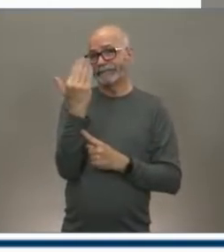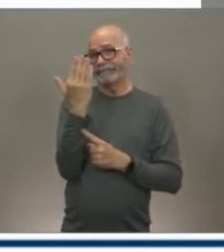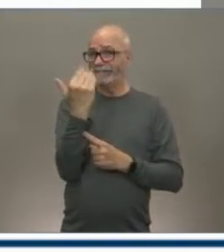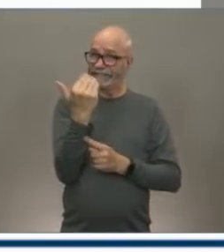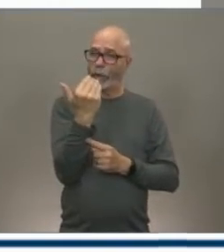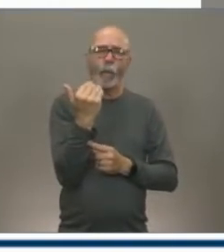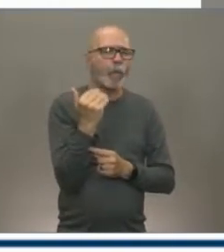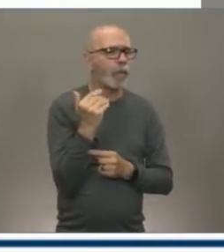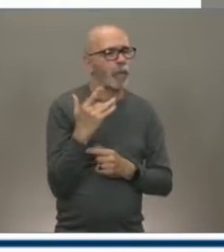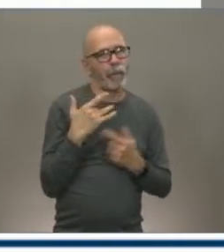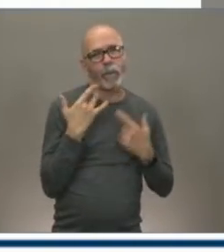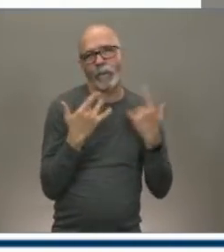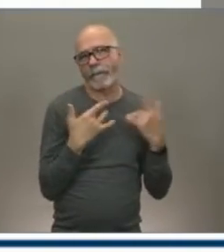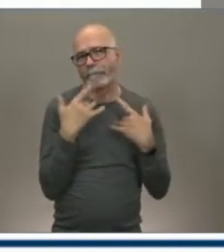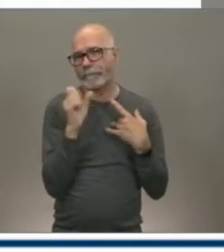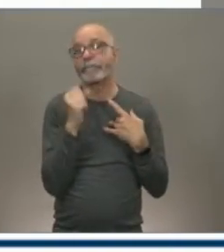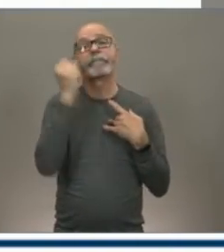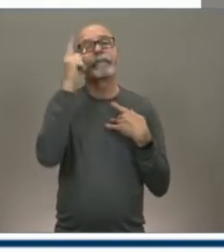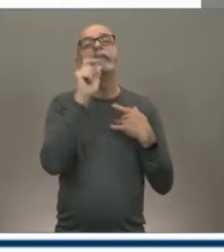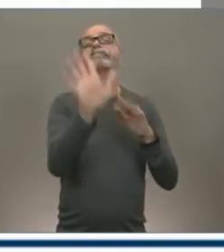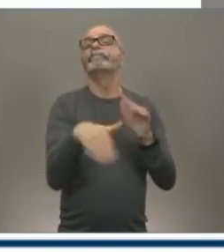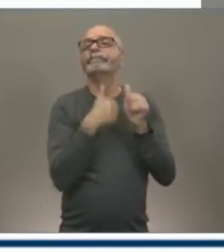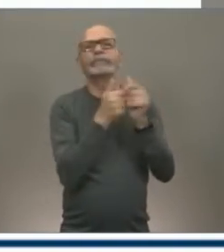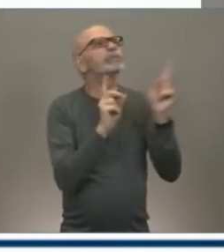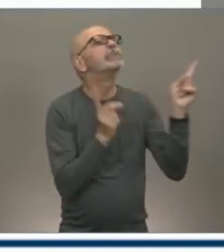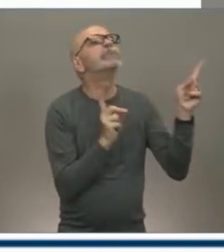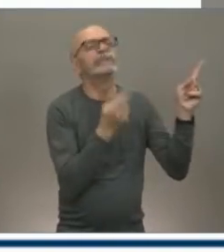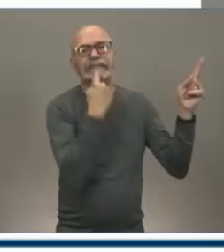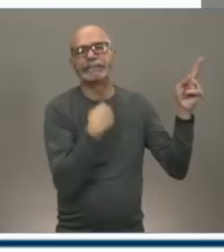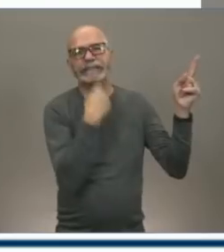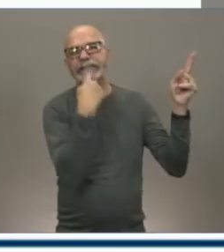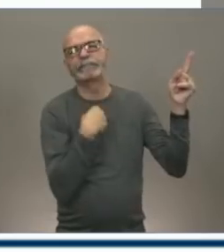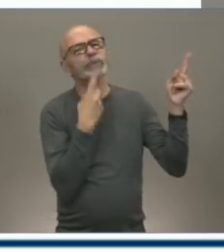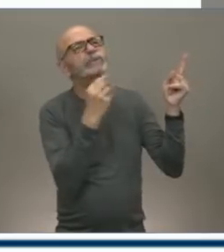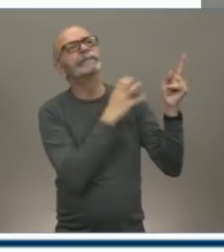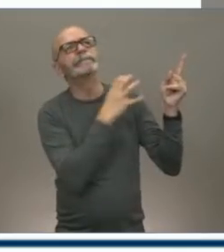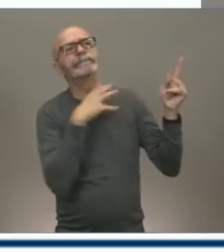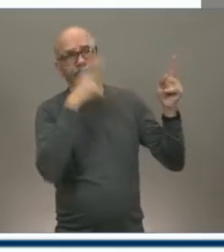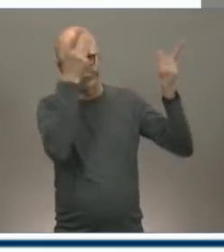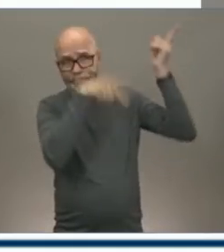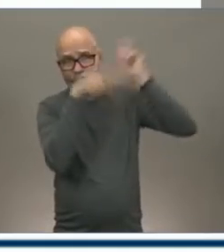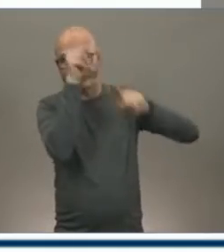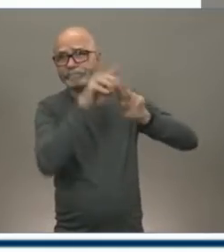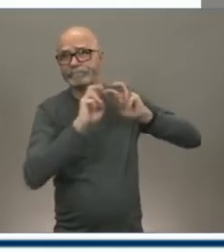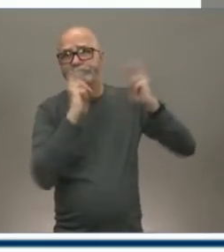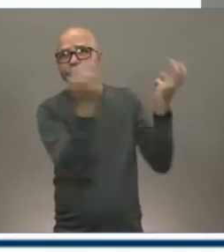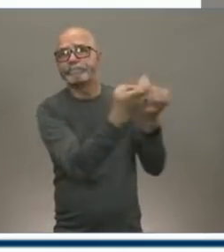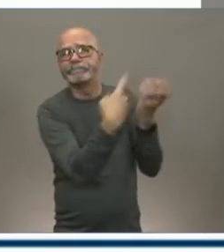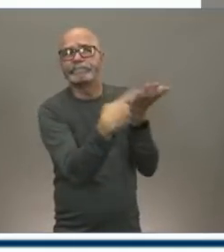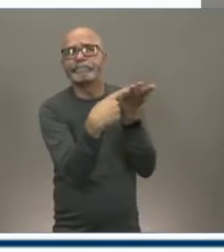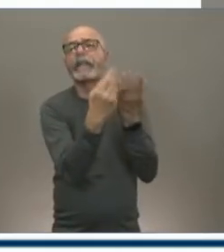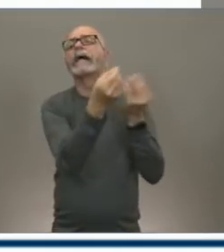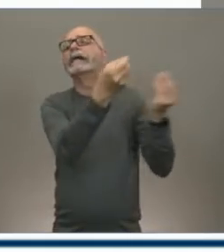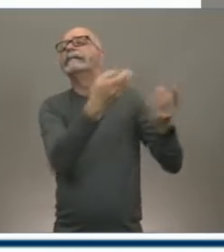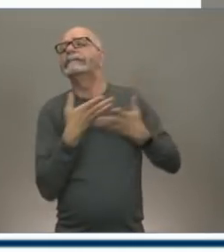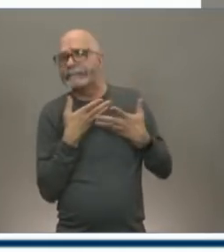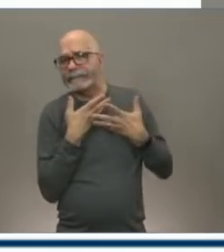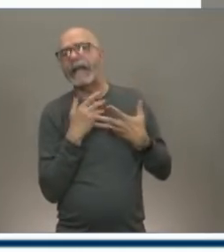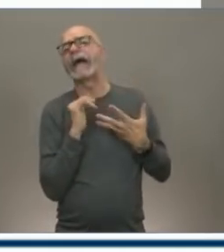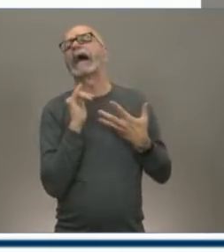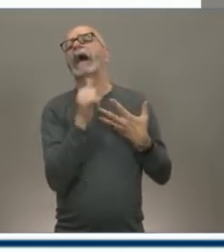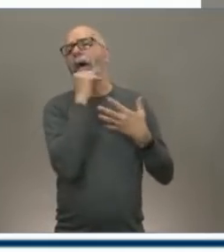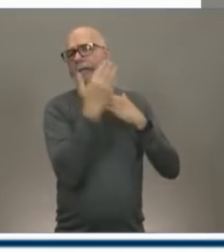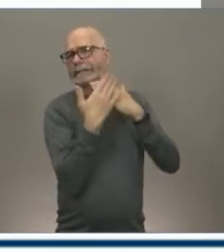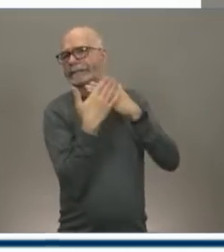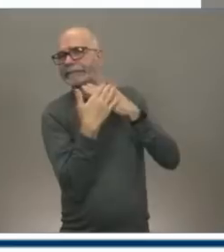guidance from the National Advisory Committee on Immunization, who have produced guidance for all provinces and territories on priority